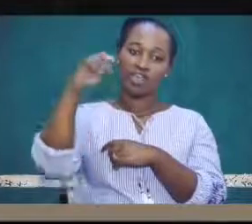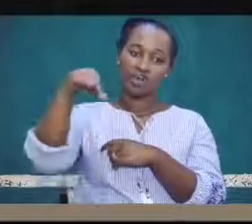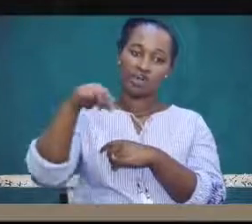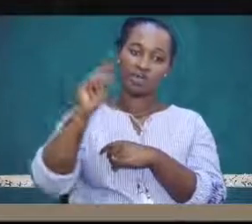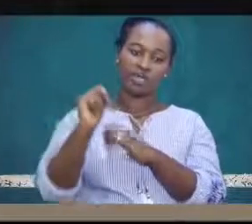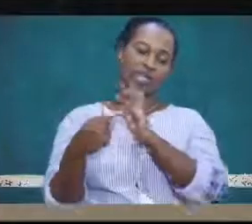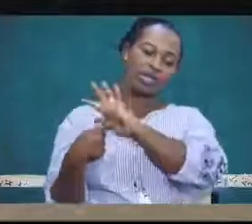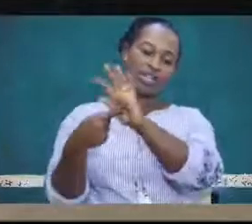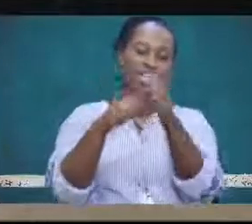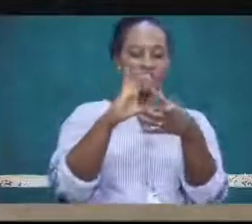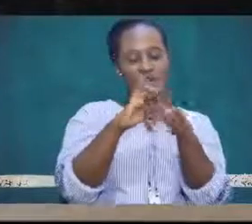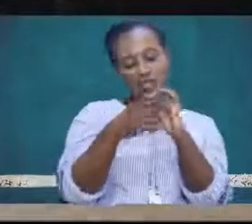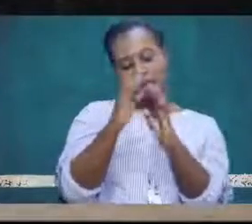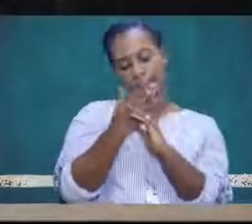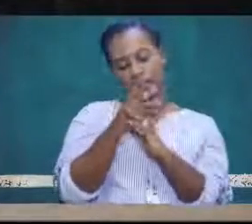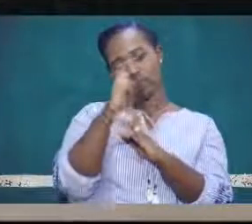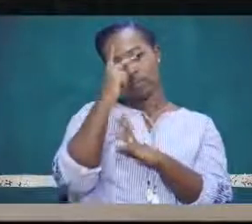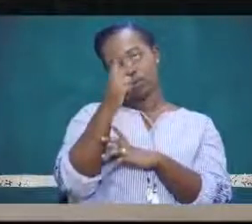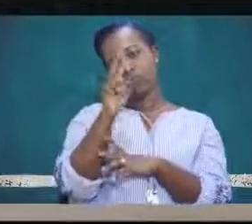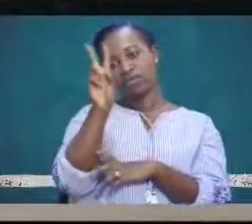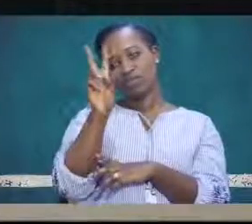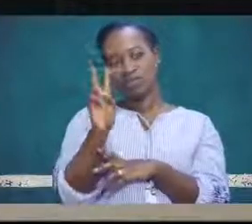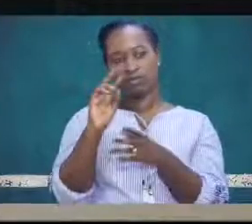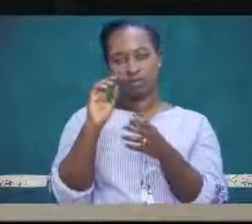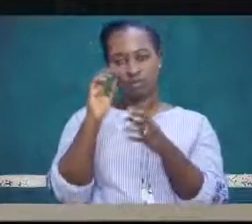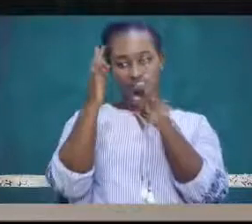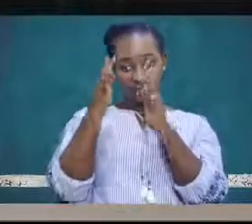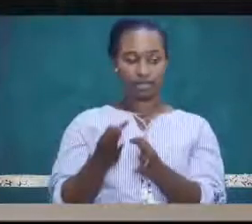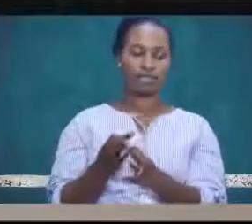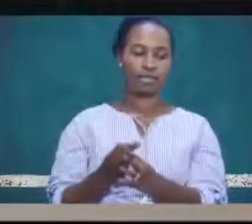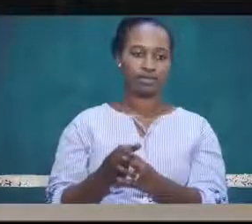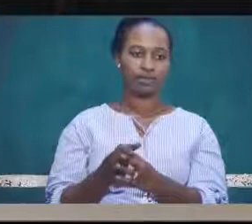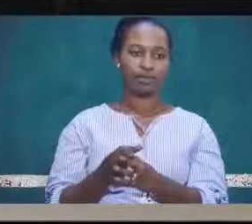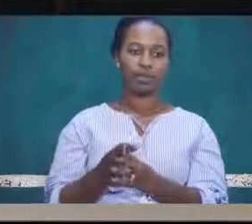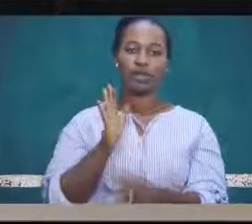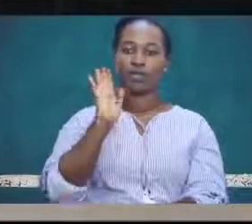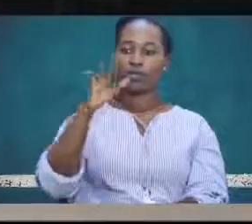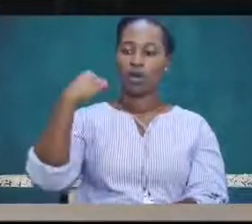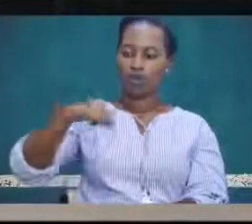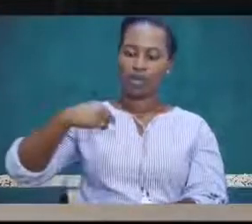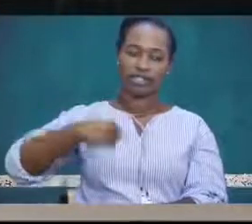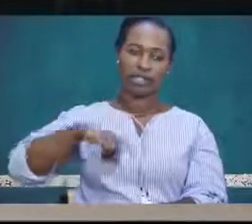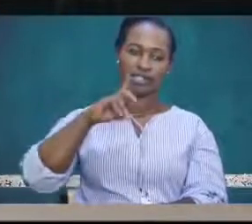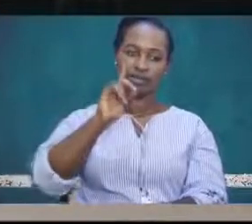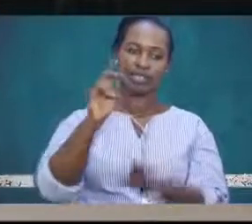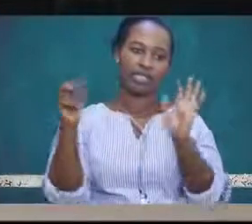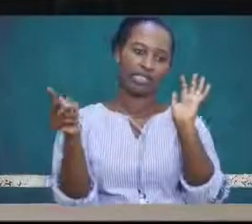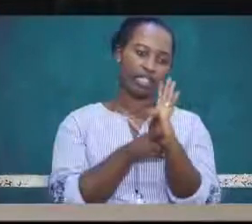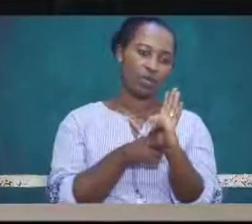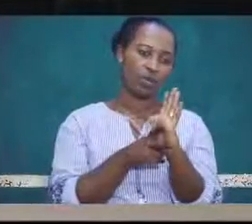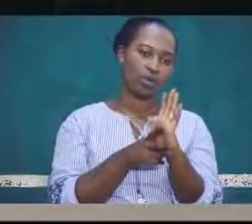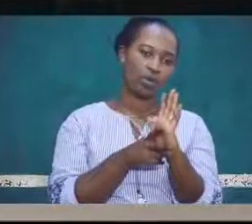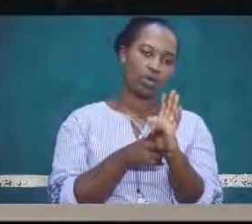the two variables. So in this case, your quantity demanded, it is equal to 10